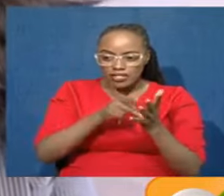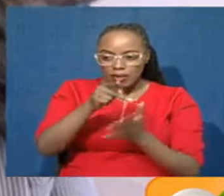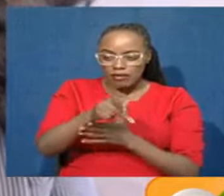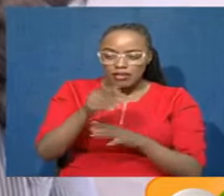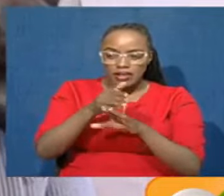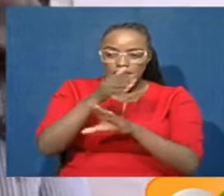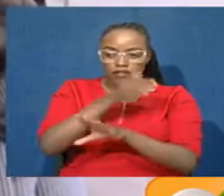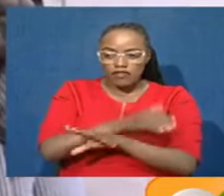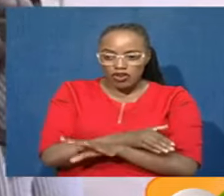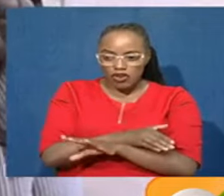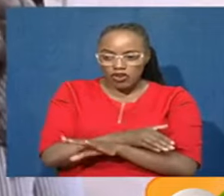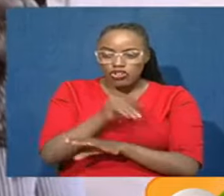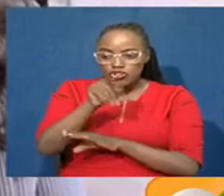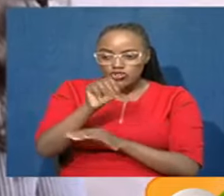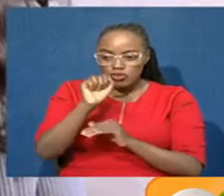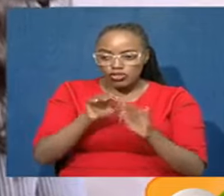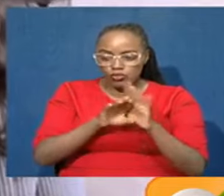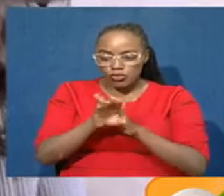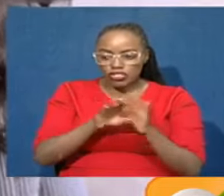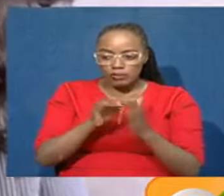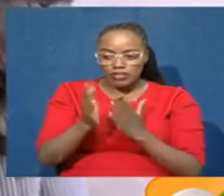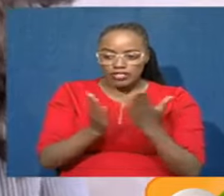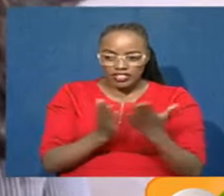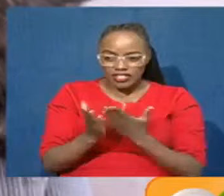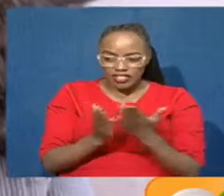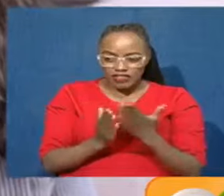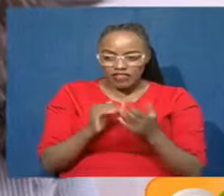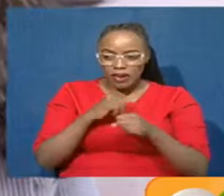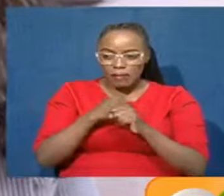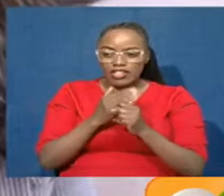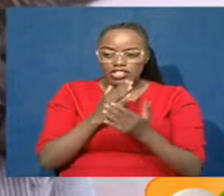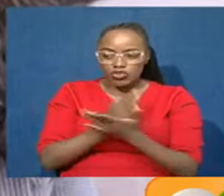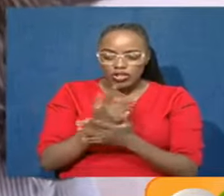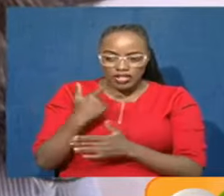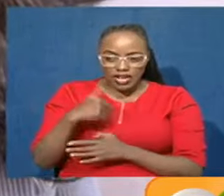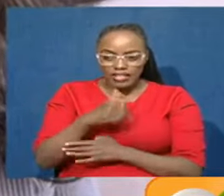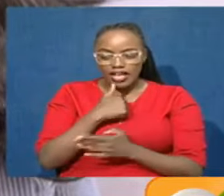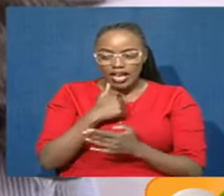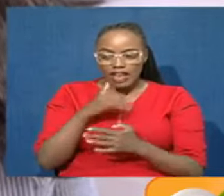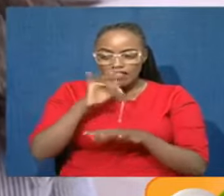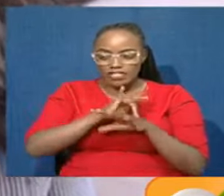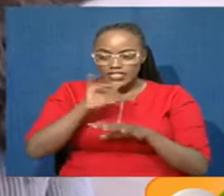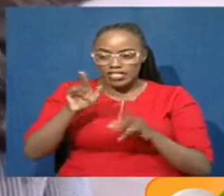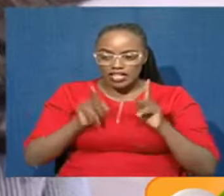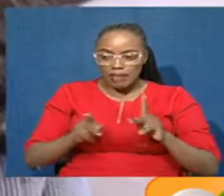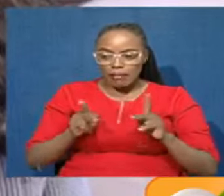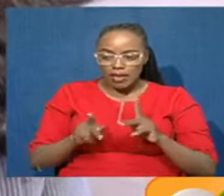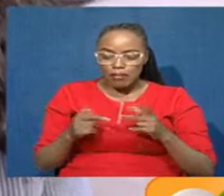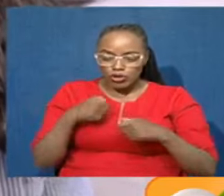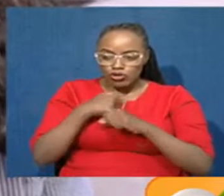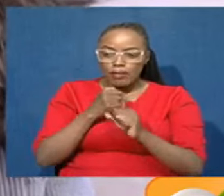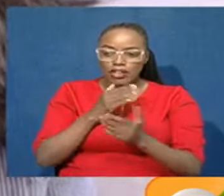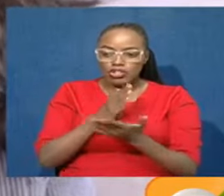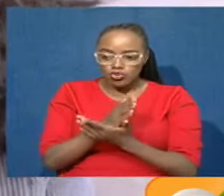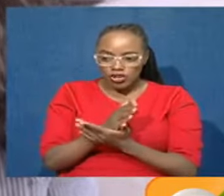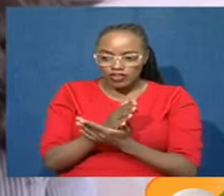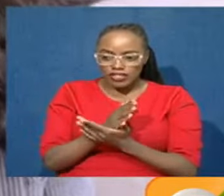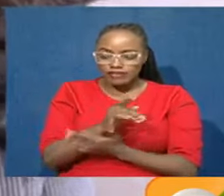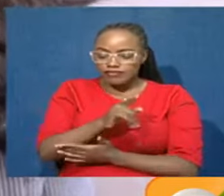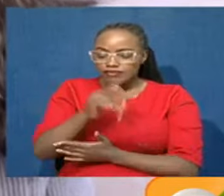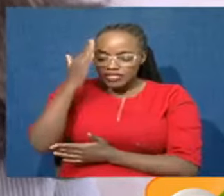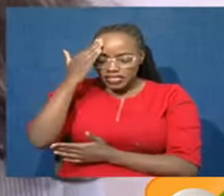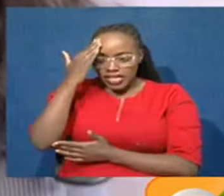upfront before you could access services. So ensuring that we were able to sensitize the public to ensure that they